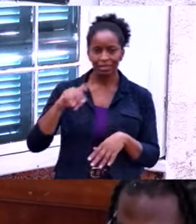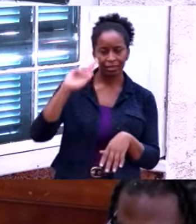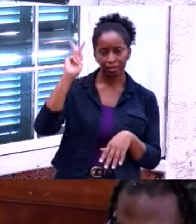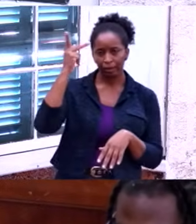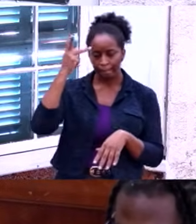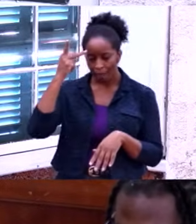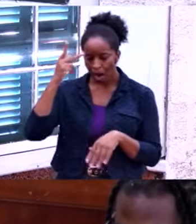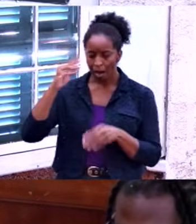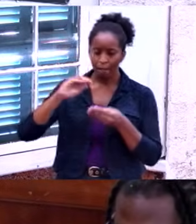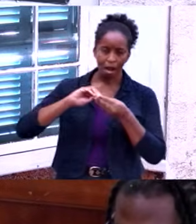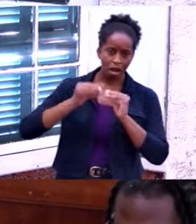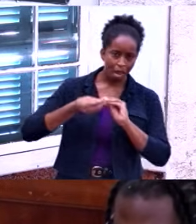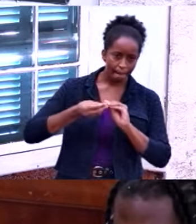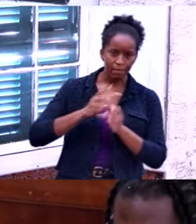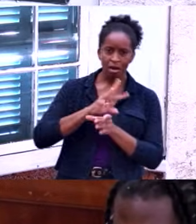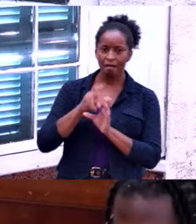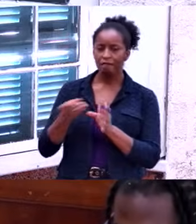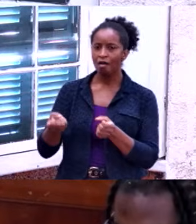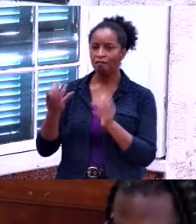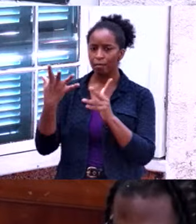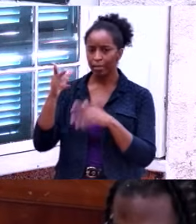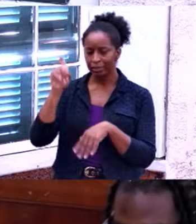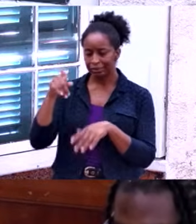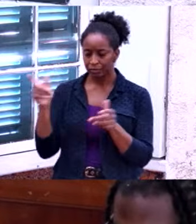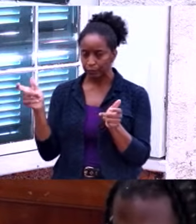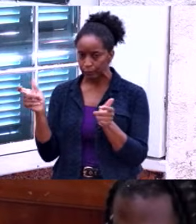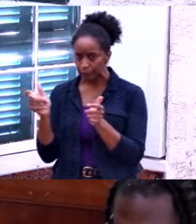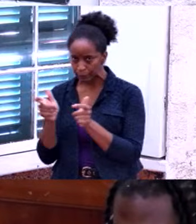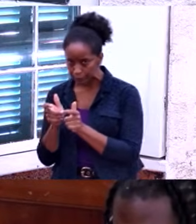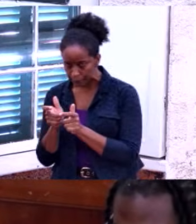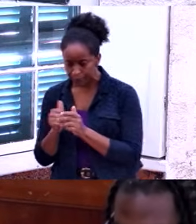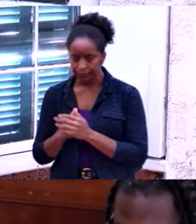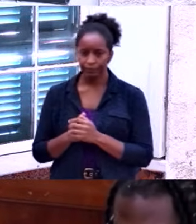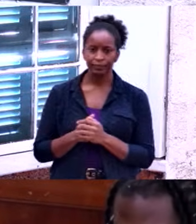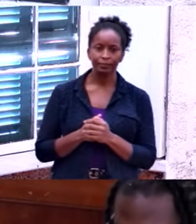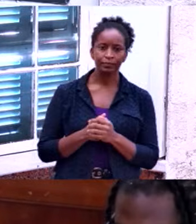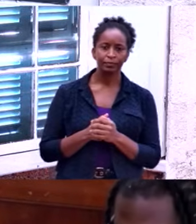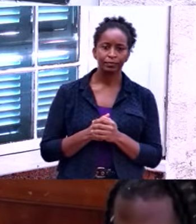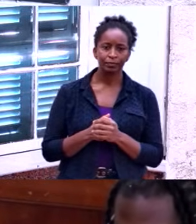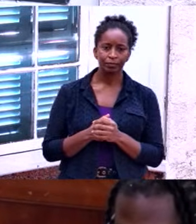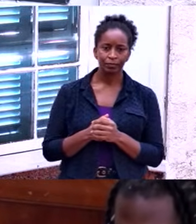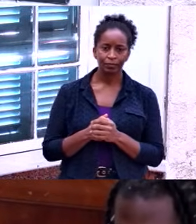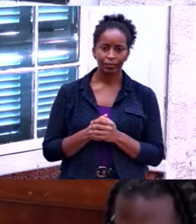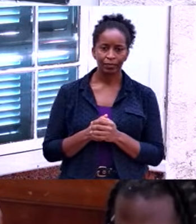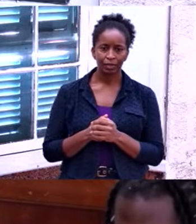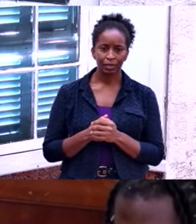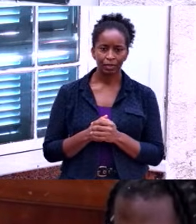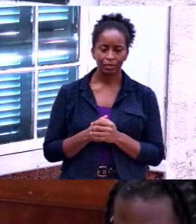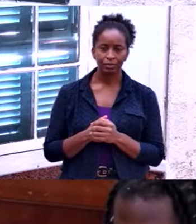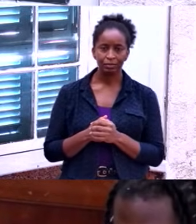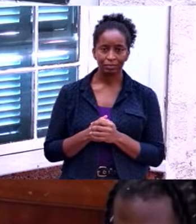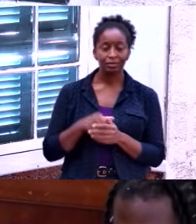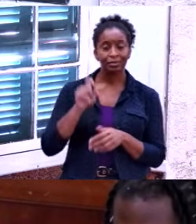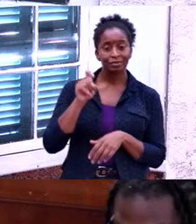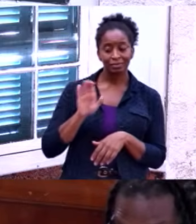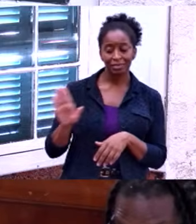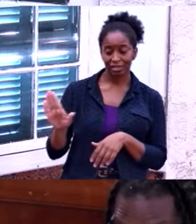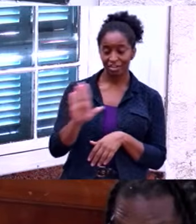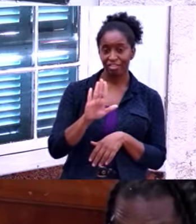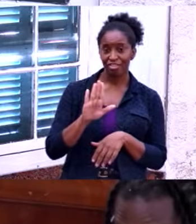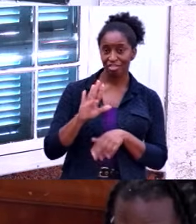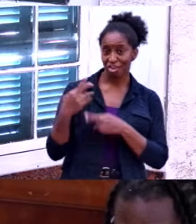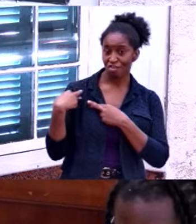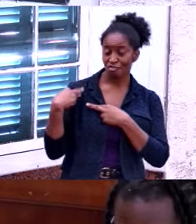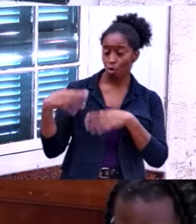of government, step into one of those shoes for a little bit and see how complex the notions of governments are. And we will come to the